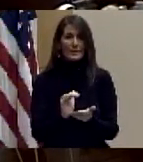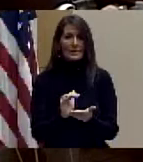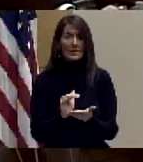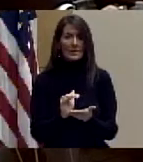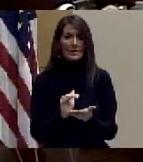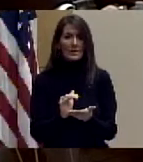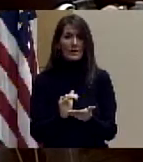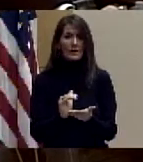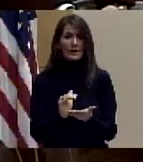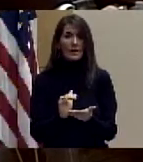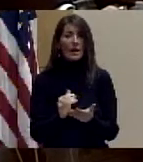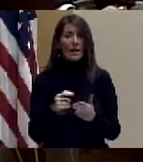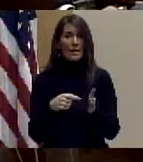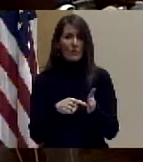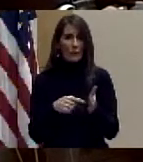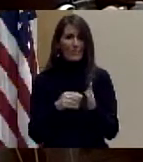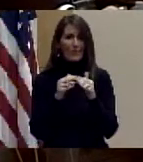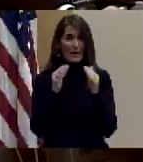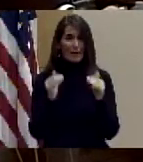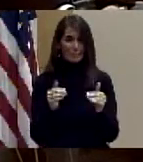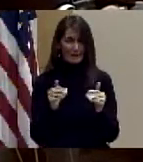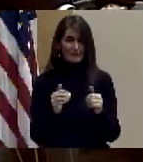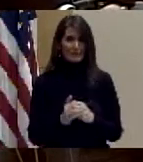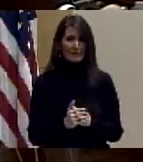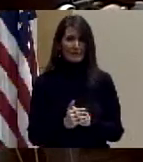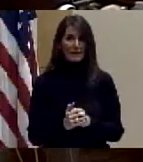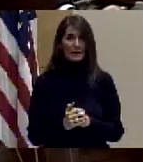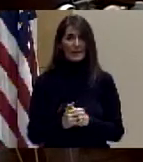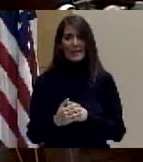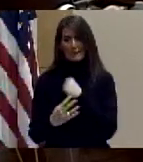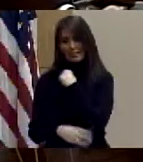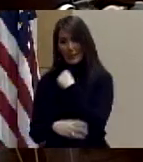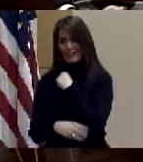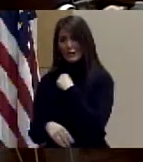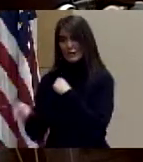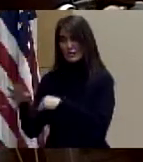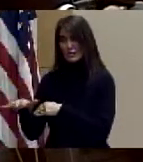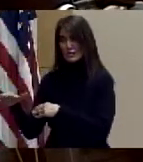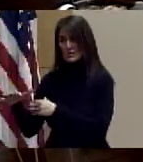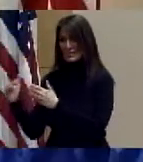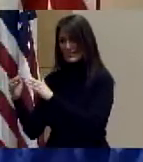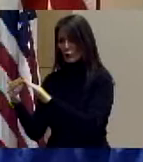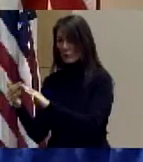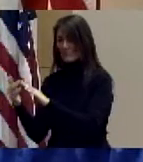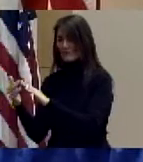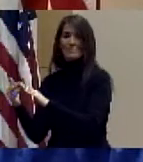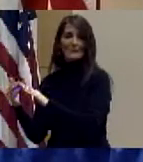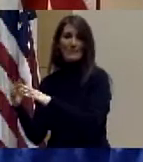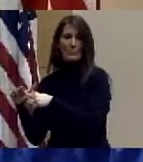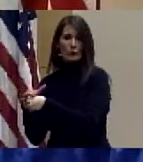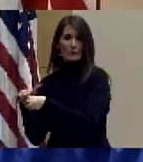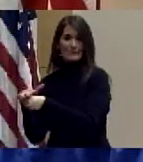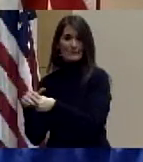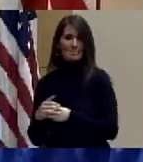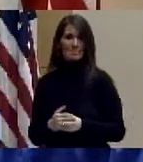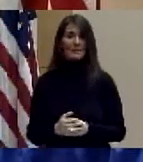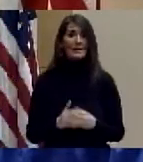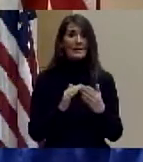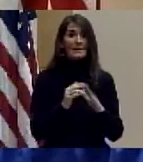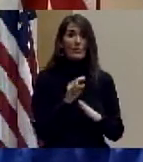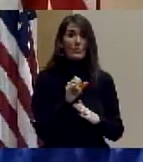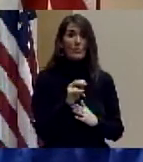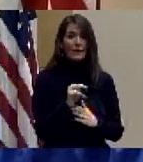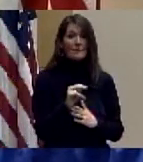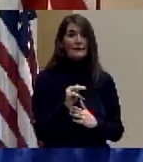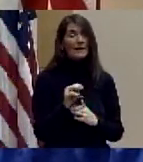over-concentration of affordable housing in impoverished urban neighborhoods. The town of Brighton is a